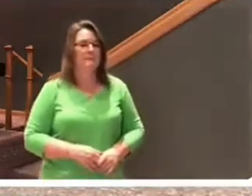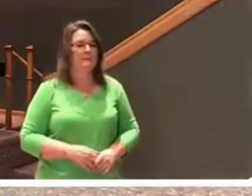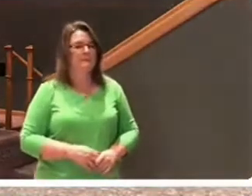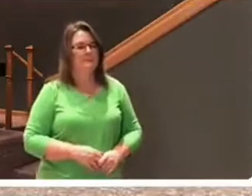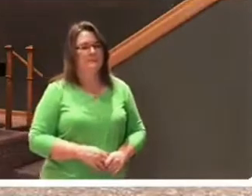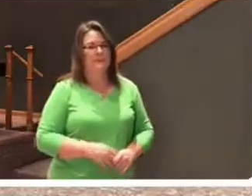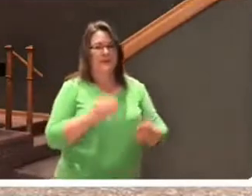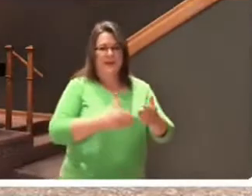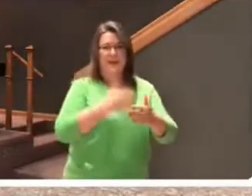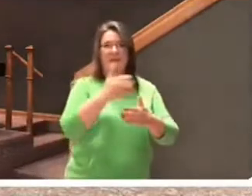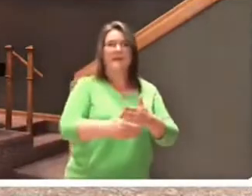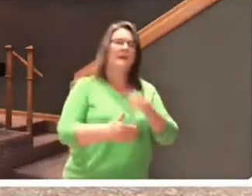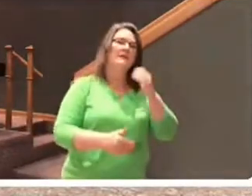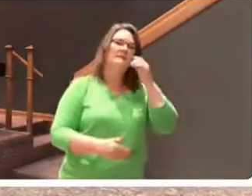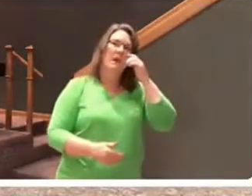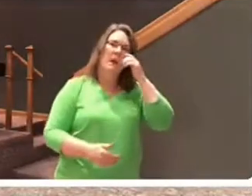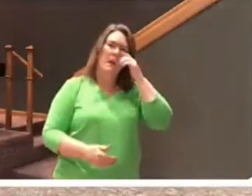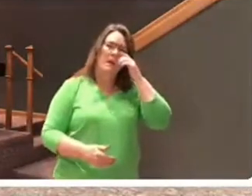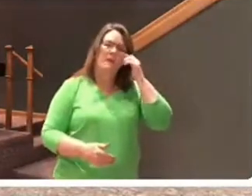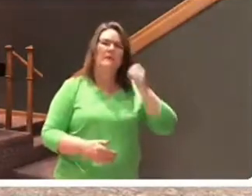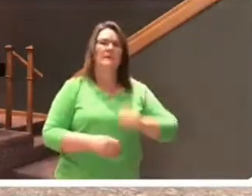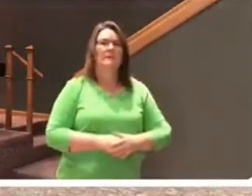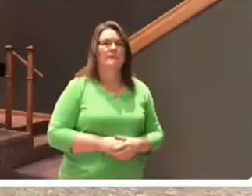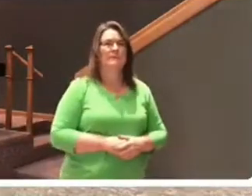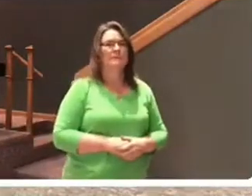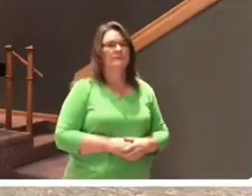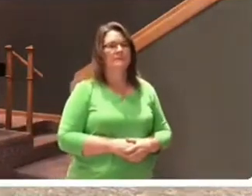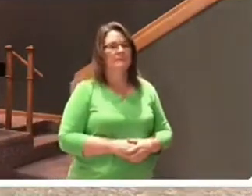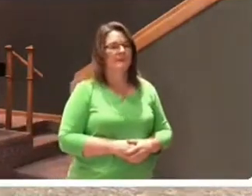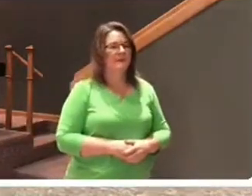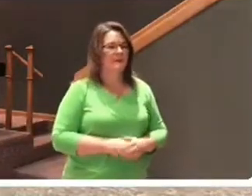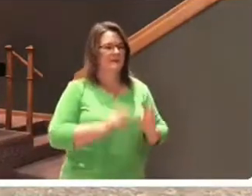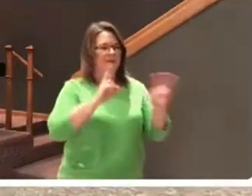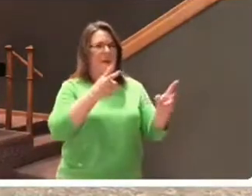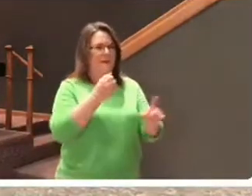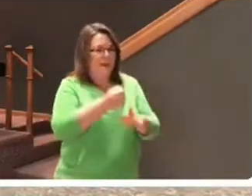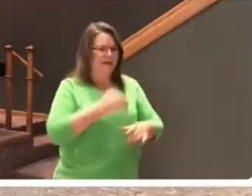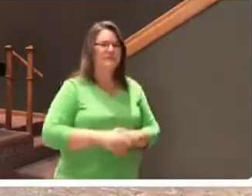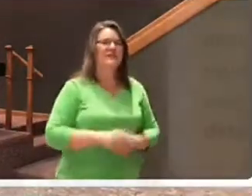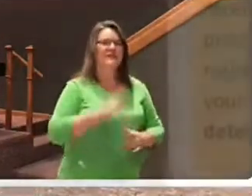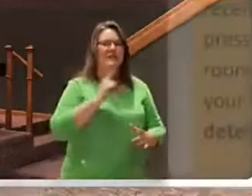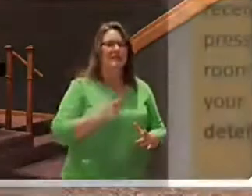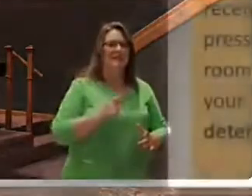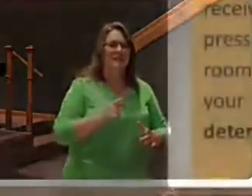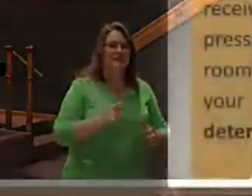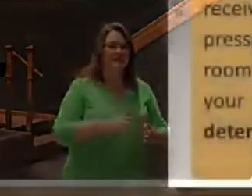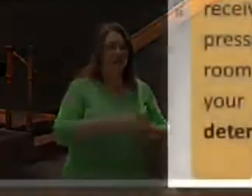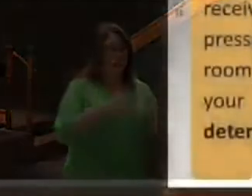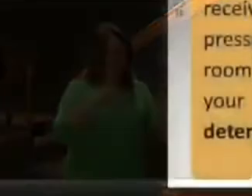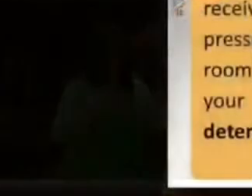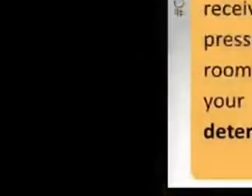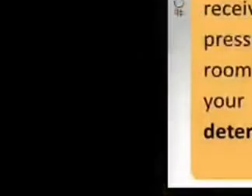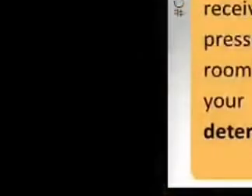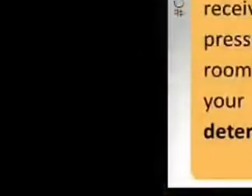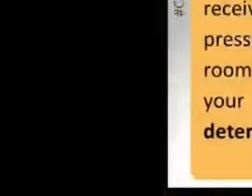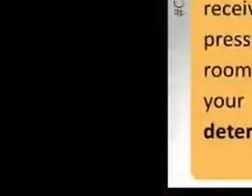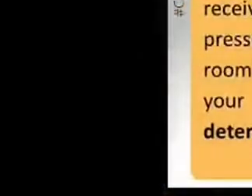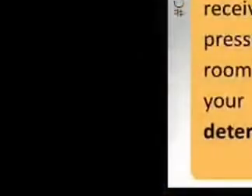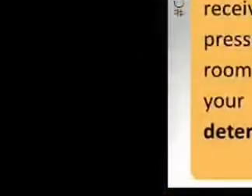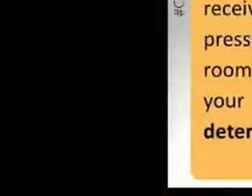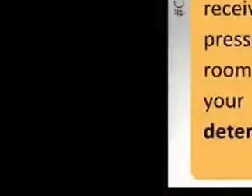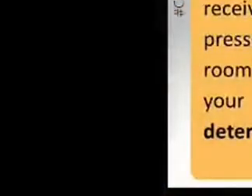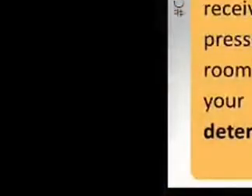And the next slide, which is just the punch, is the amount you give will